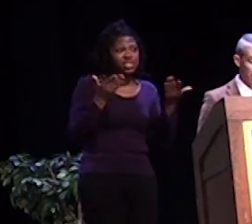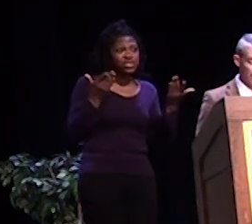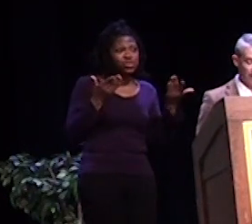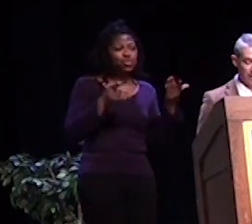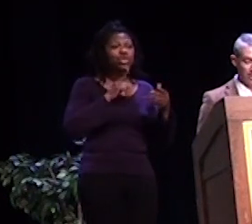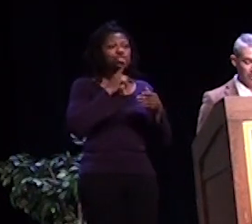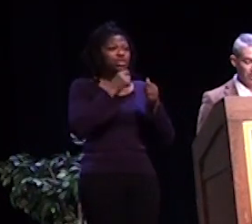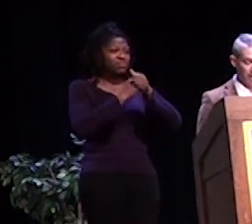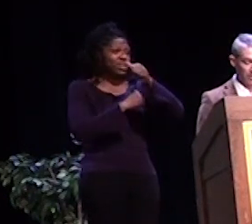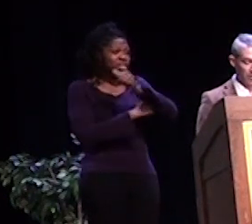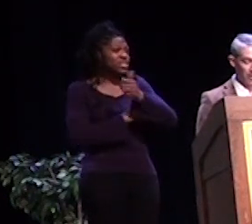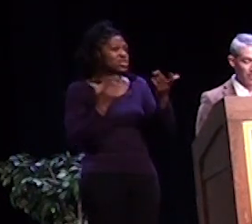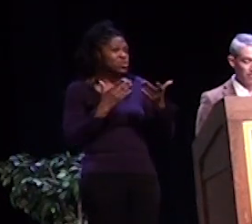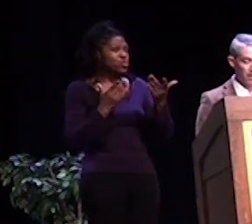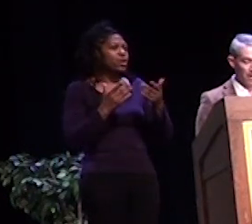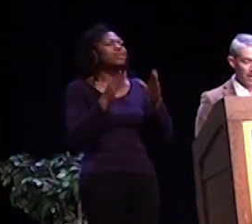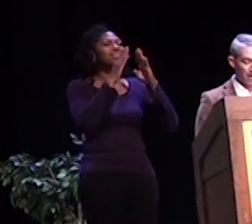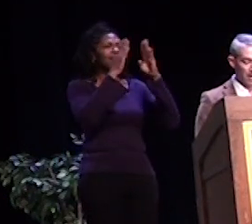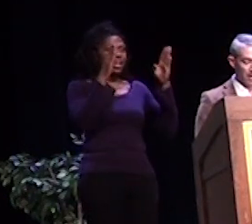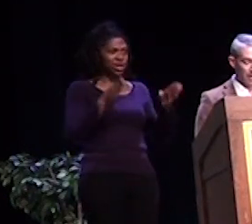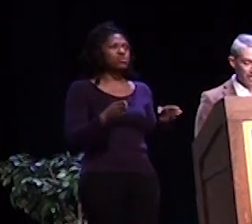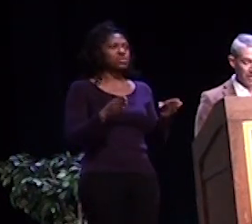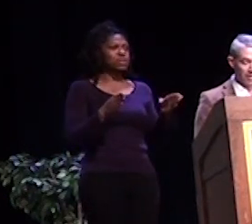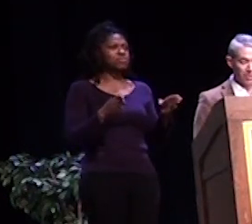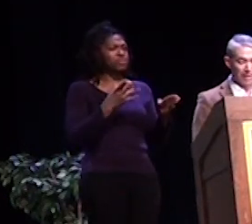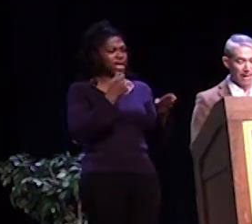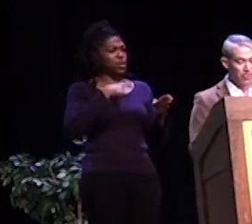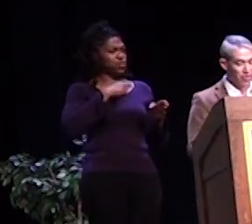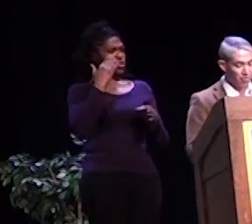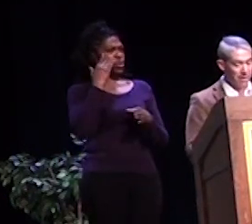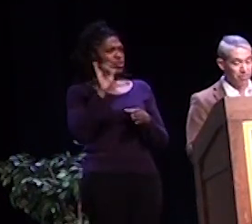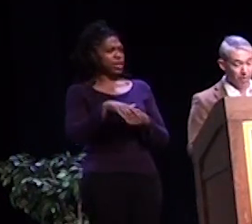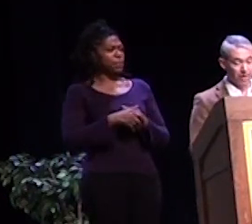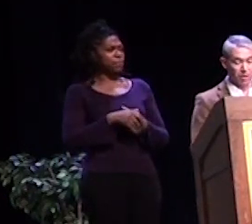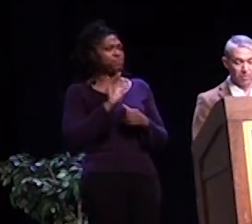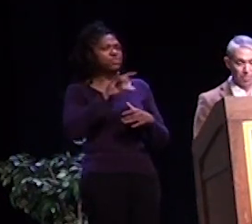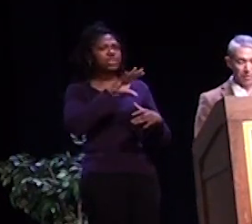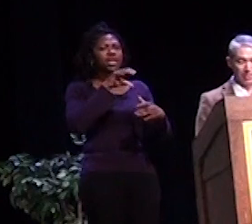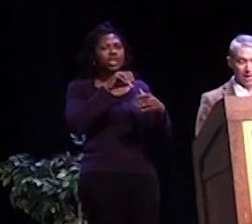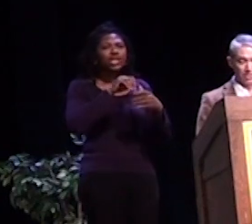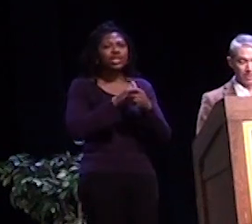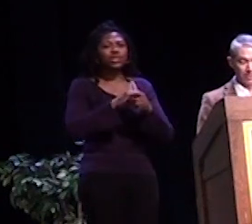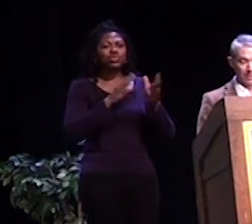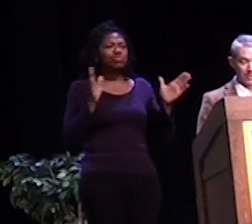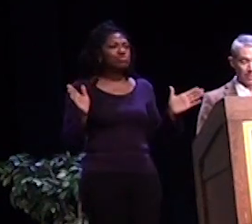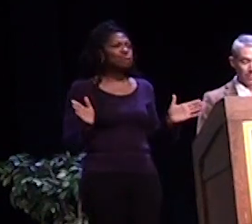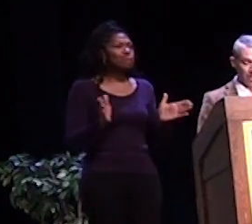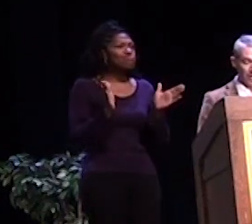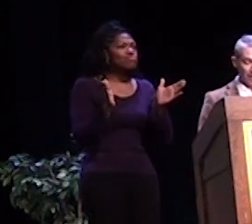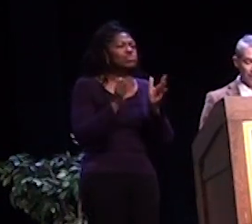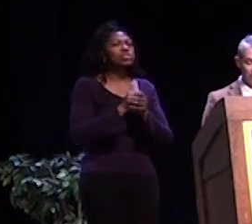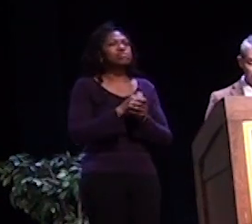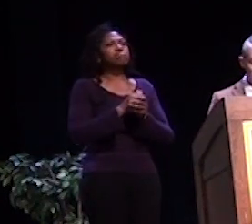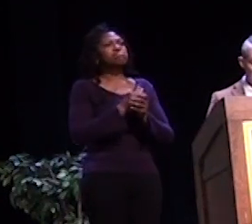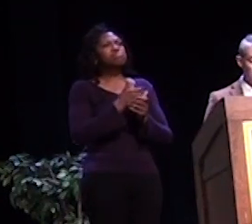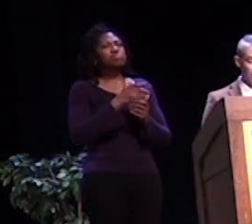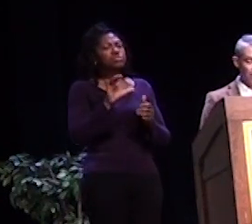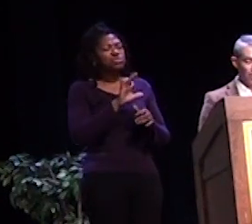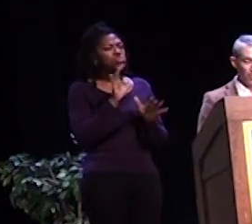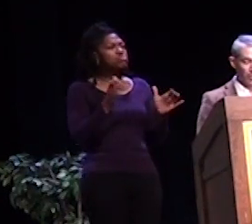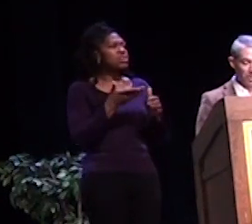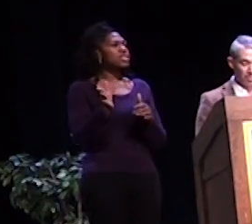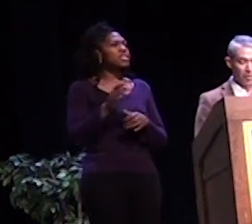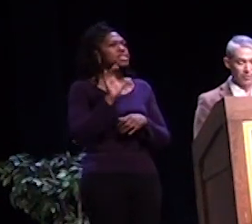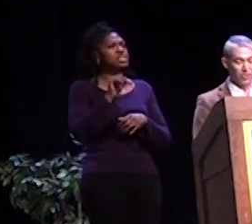that's what we recognize here in San Antonio. This includes actions to create permanent supportive housing, permanently affordable